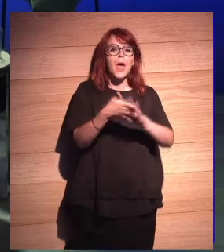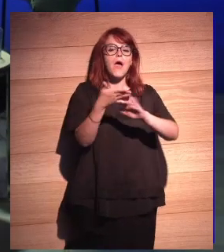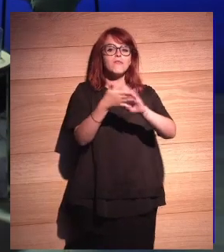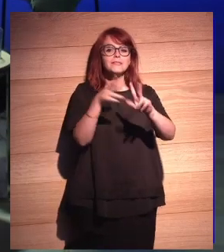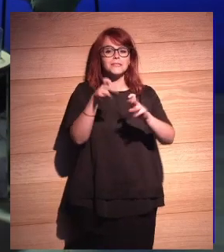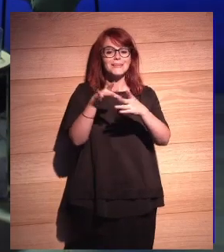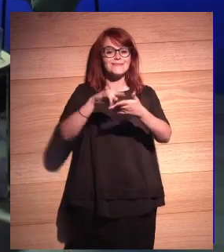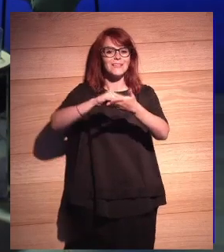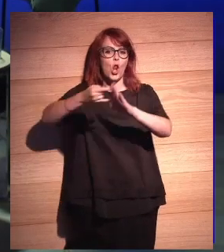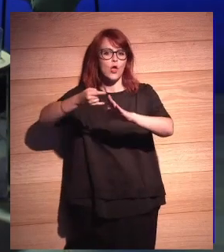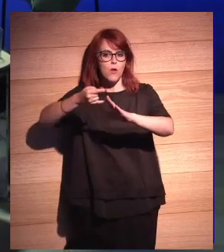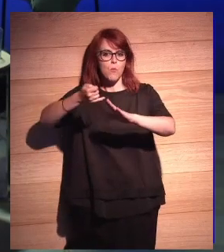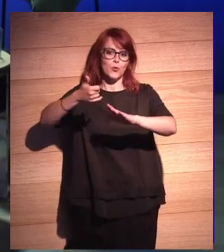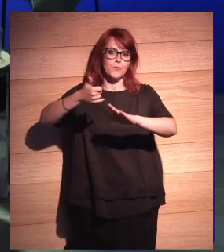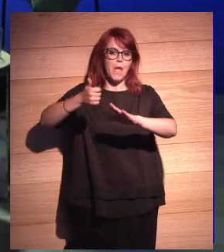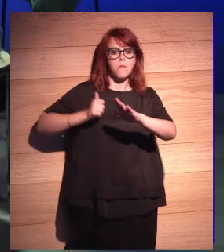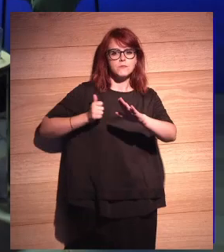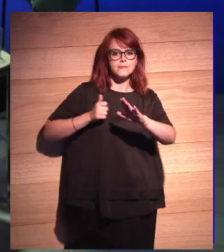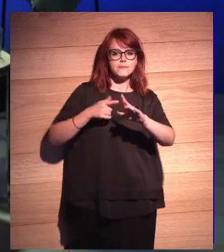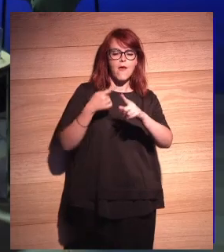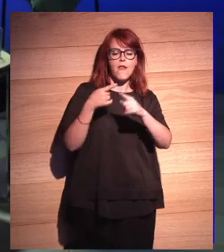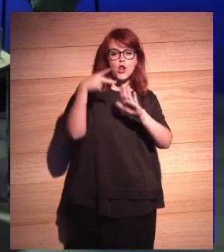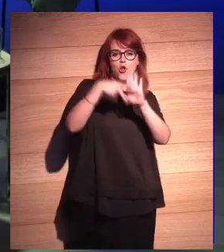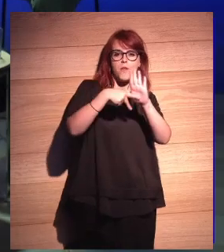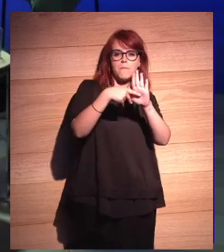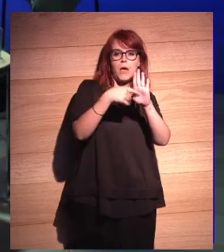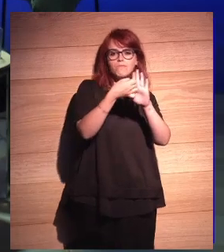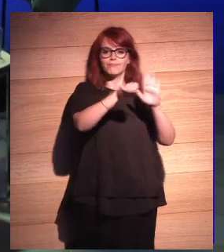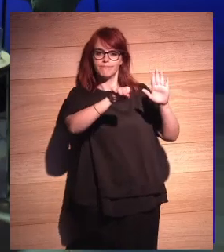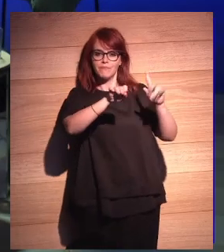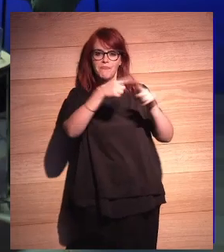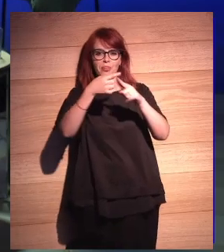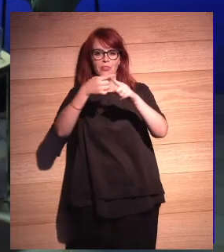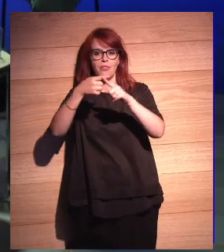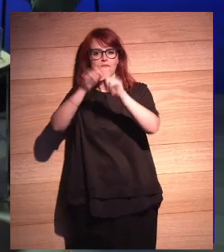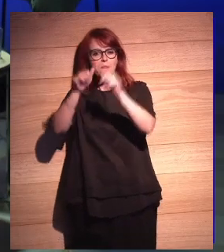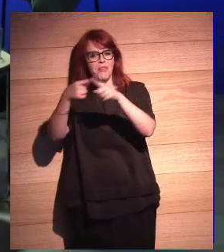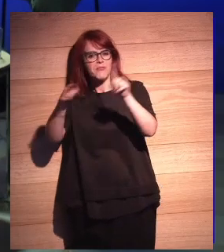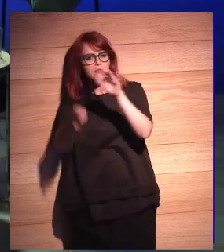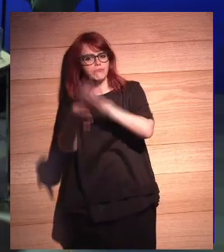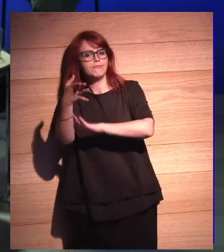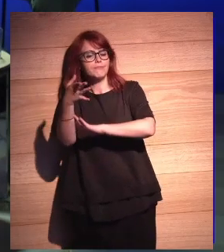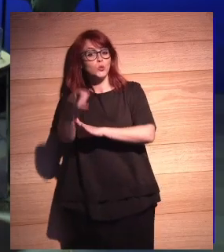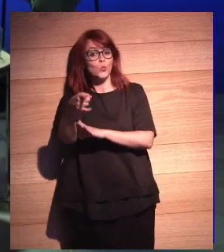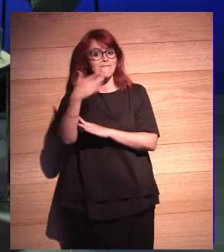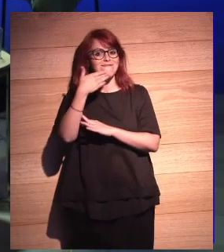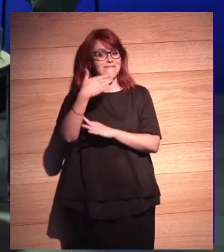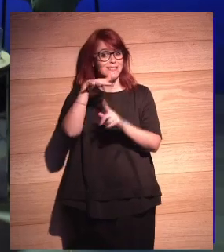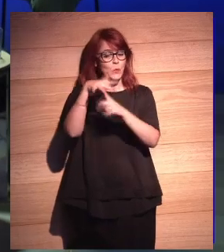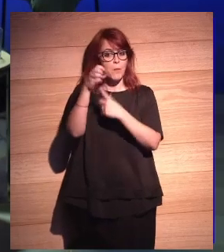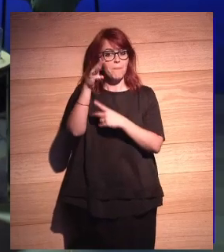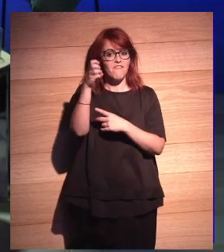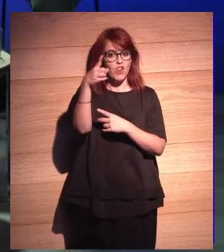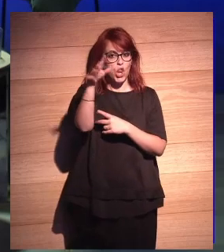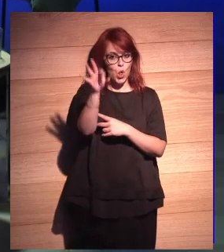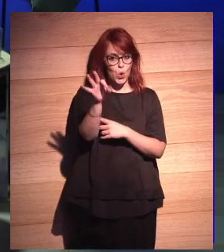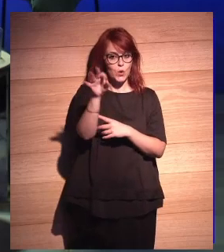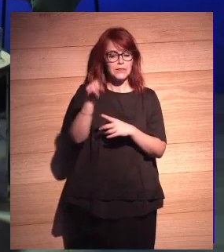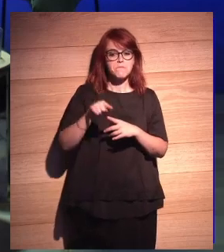talking about subverting the use of technology. What about you, Pablo? It has been an excellent tool, hasn't it,